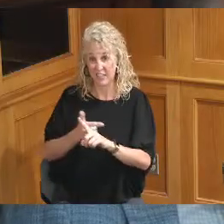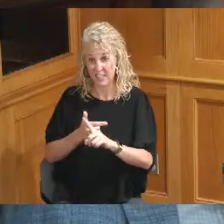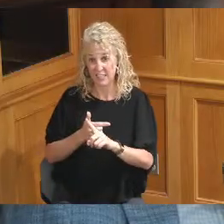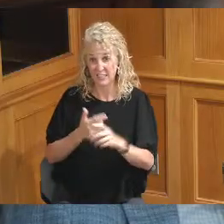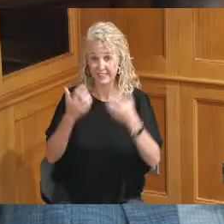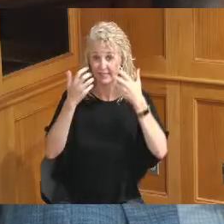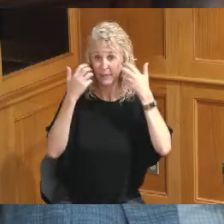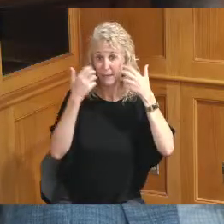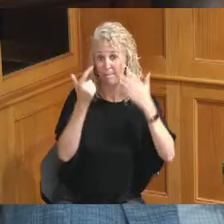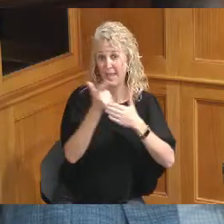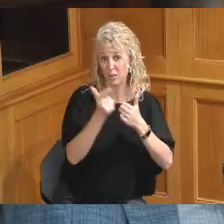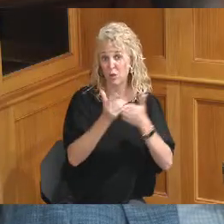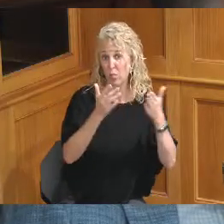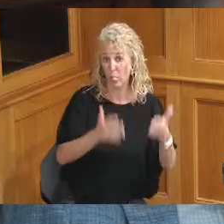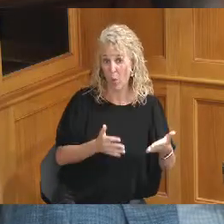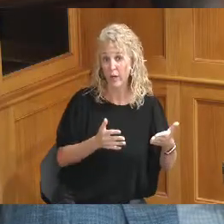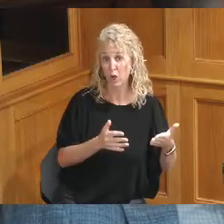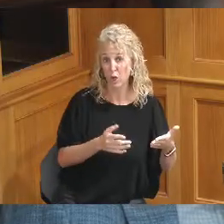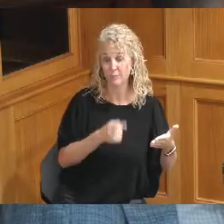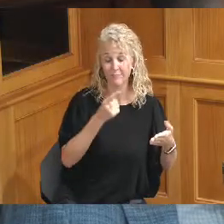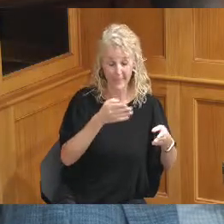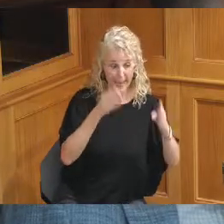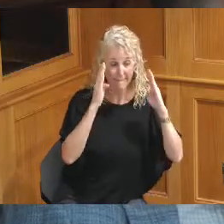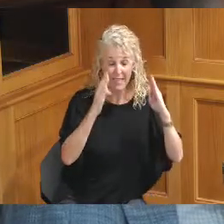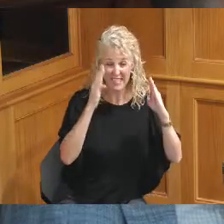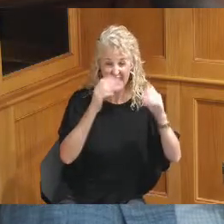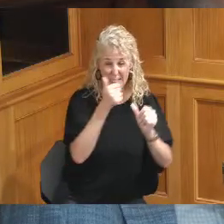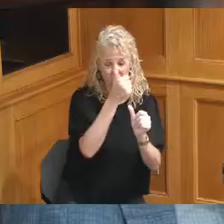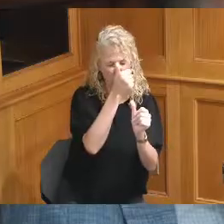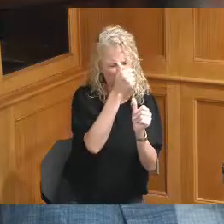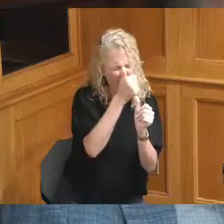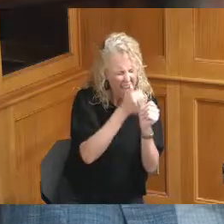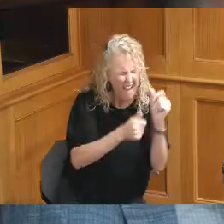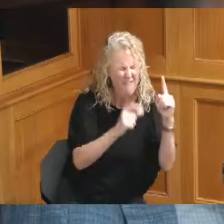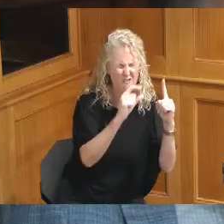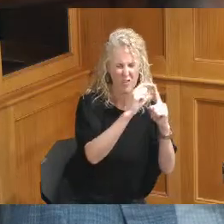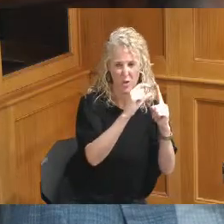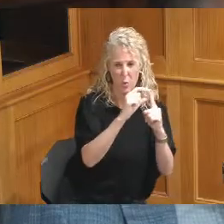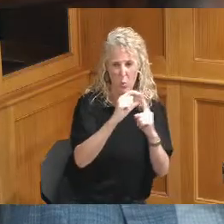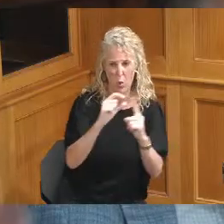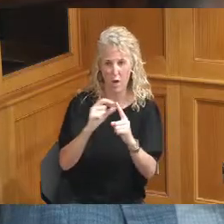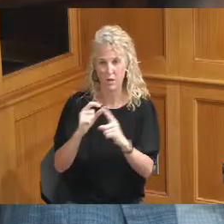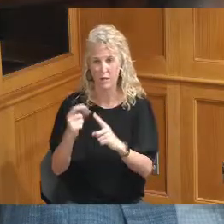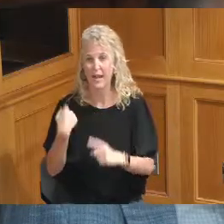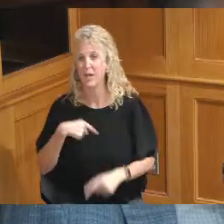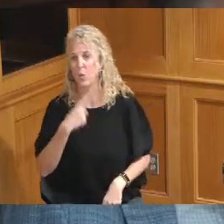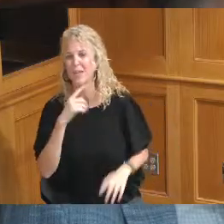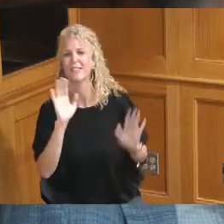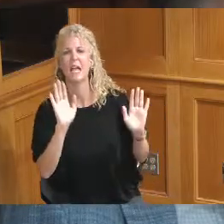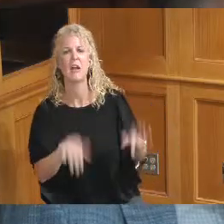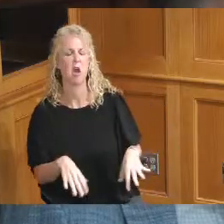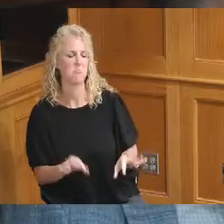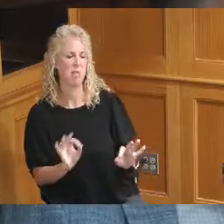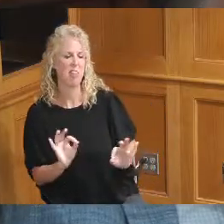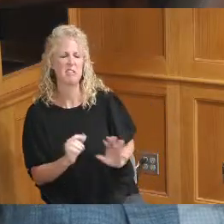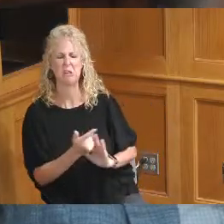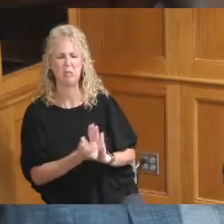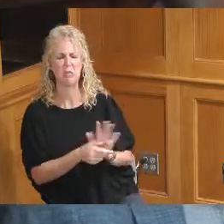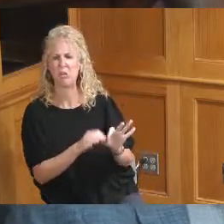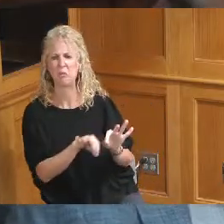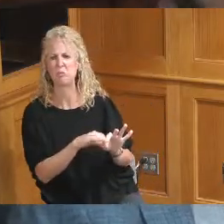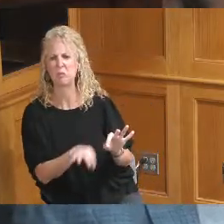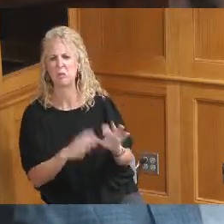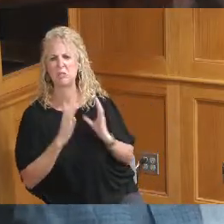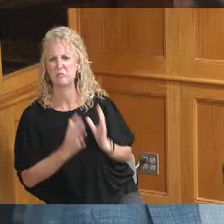in 1997, they paid attention to all clauses. And stuff that we said, oh, it's just little, don't worry about it.